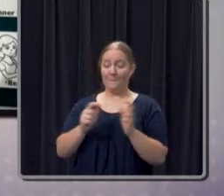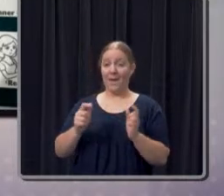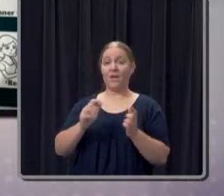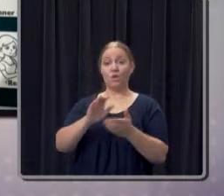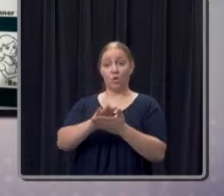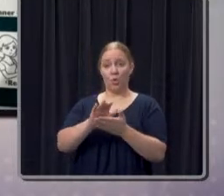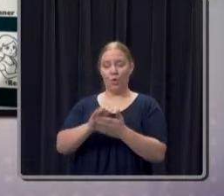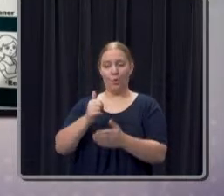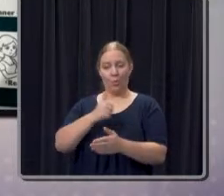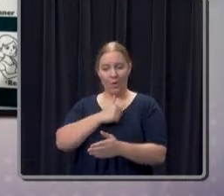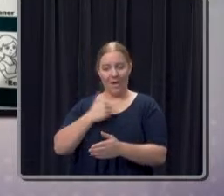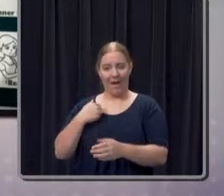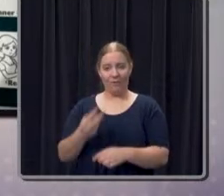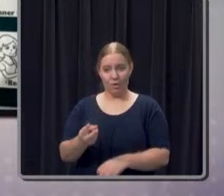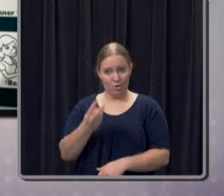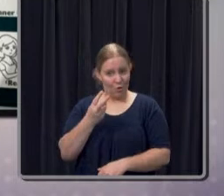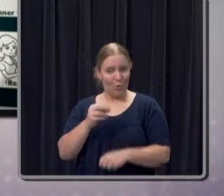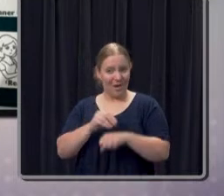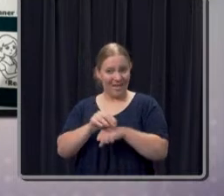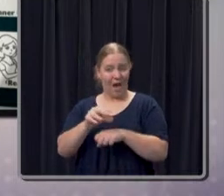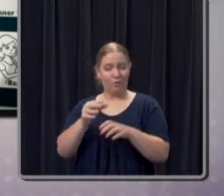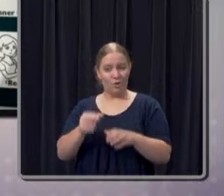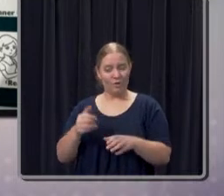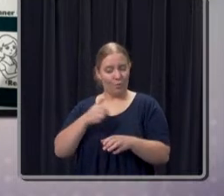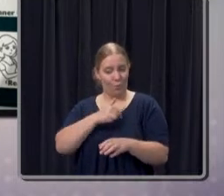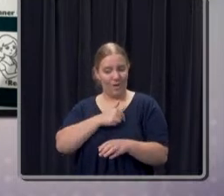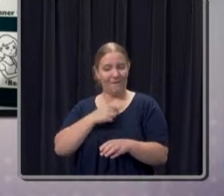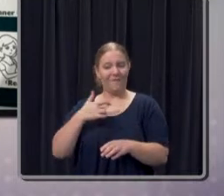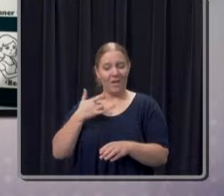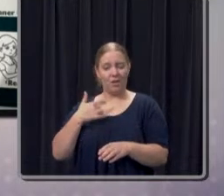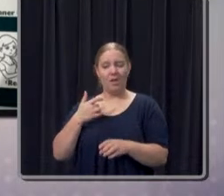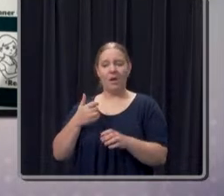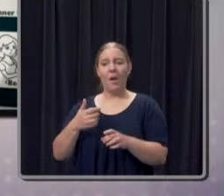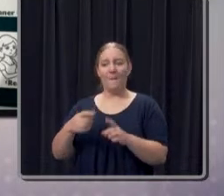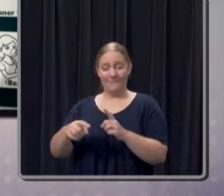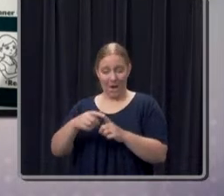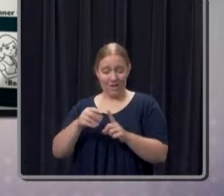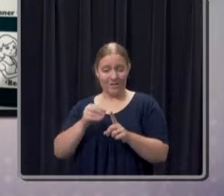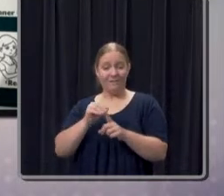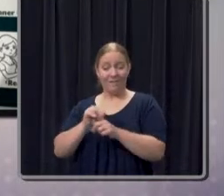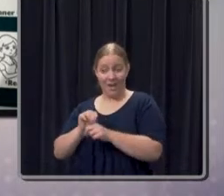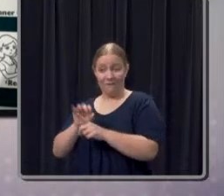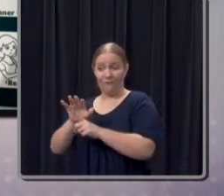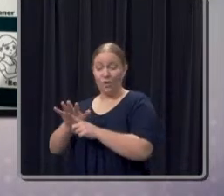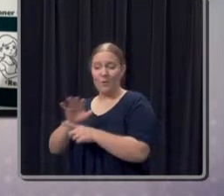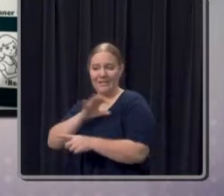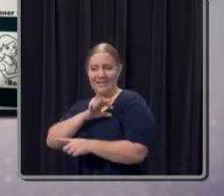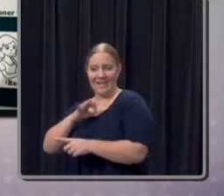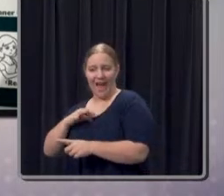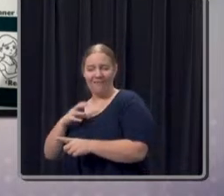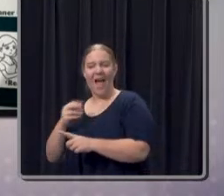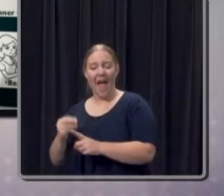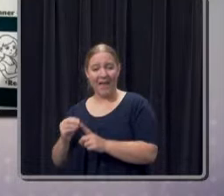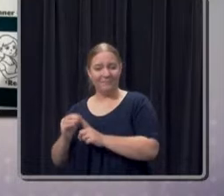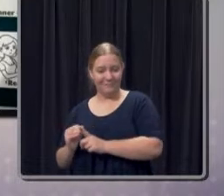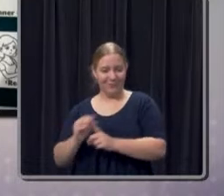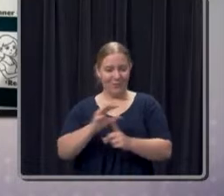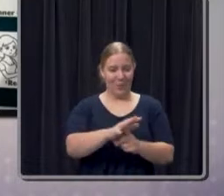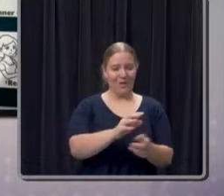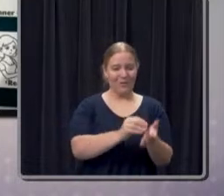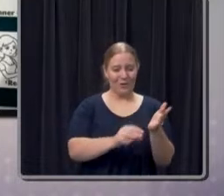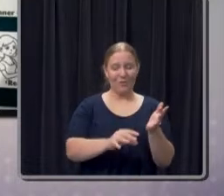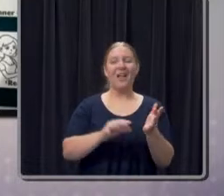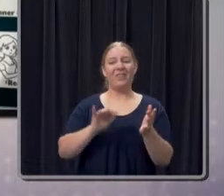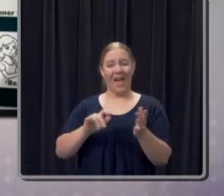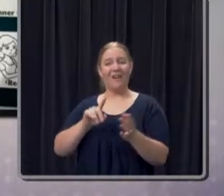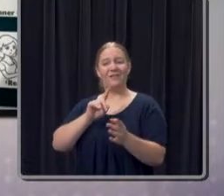have 2 counselors, and we've really felt that positive impact. Our staff has felt that, our students have felt that. We certainly have the needs